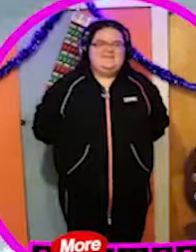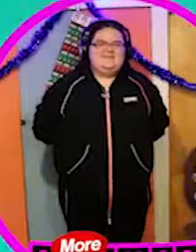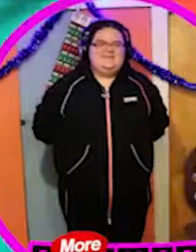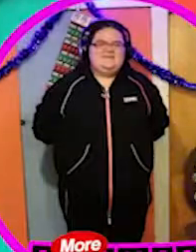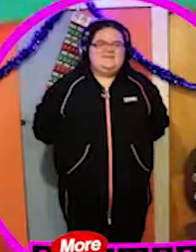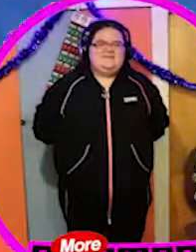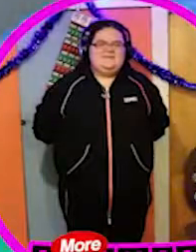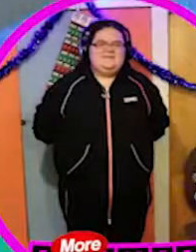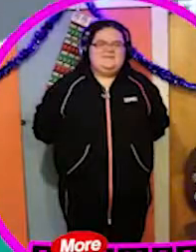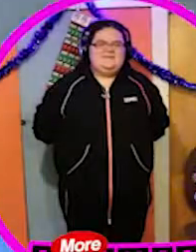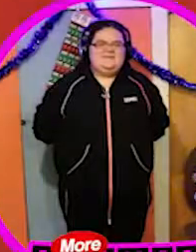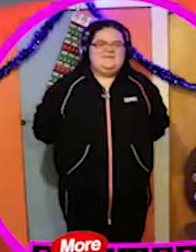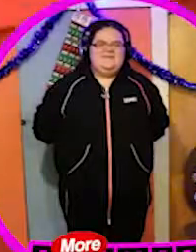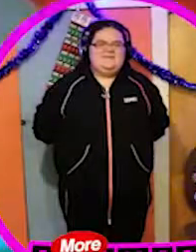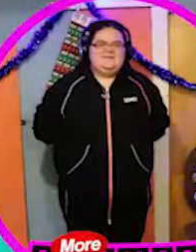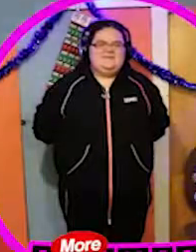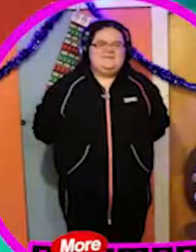bro.